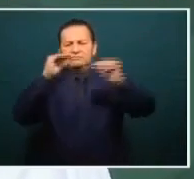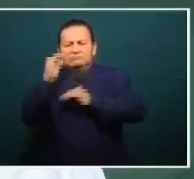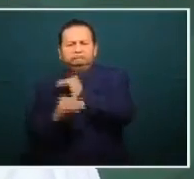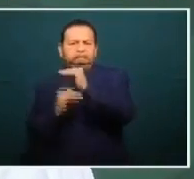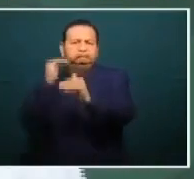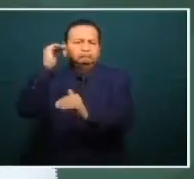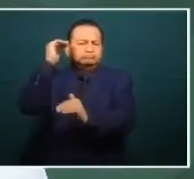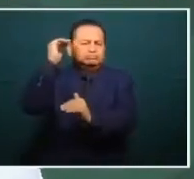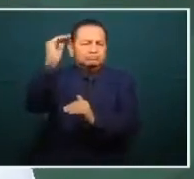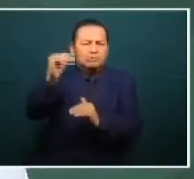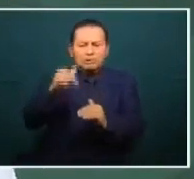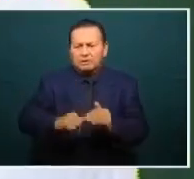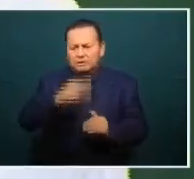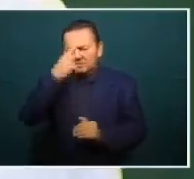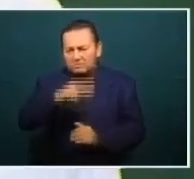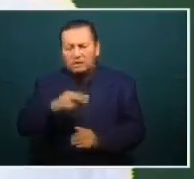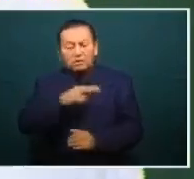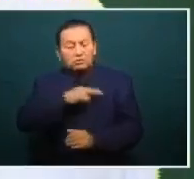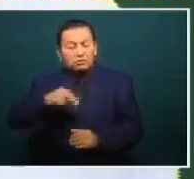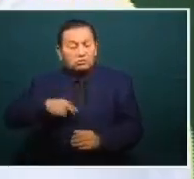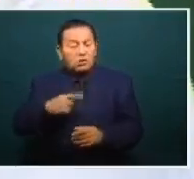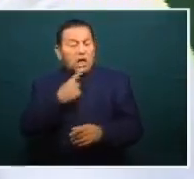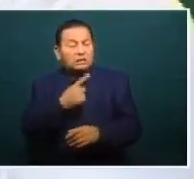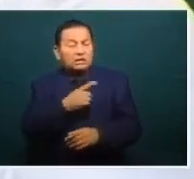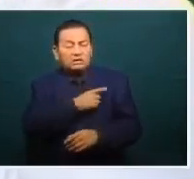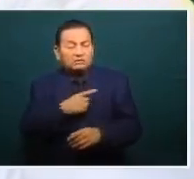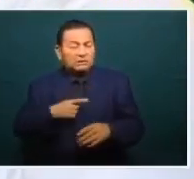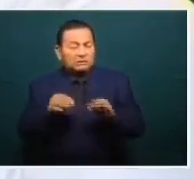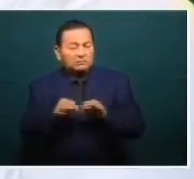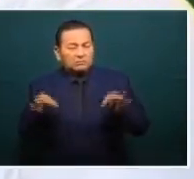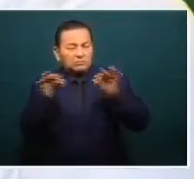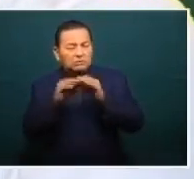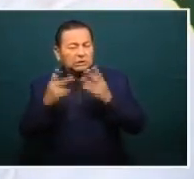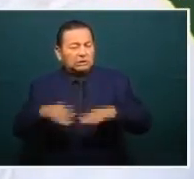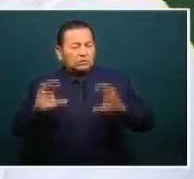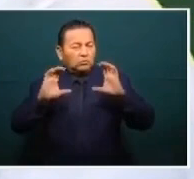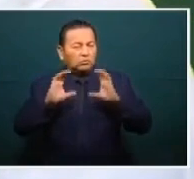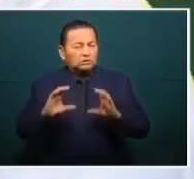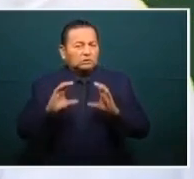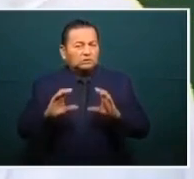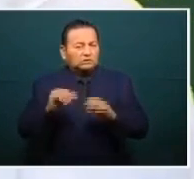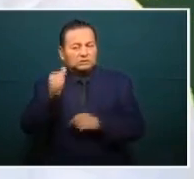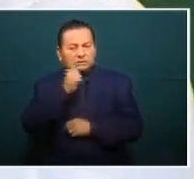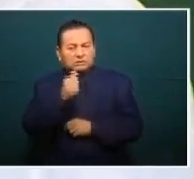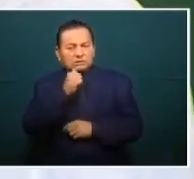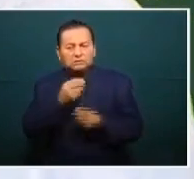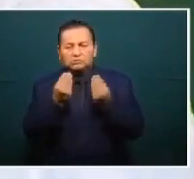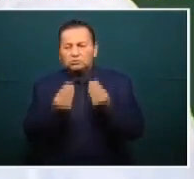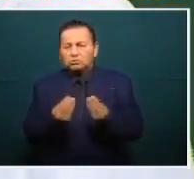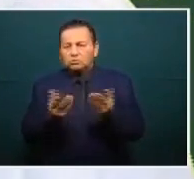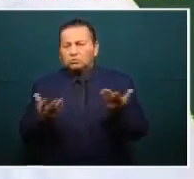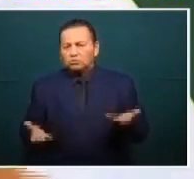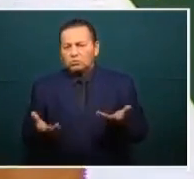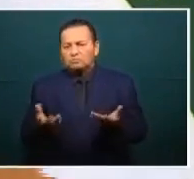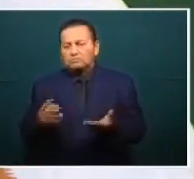We are a free, independent, sovereign, and we are very careful.